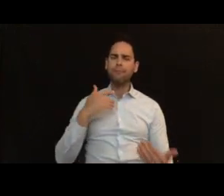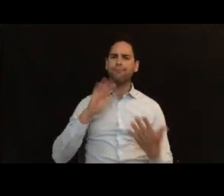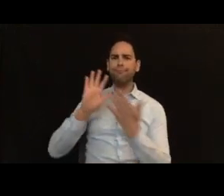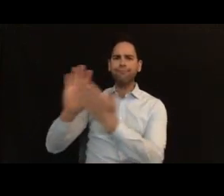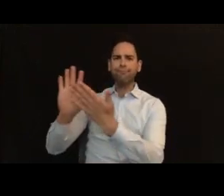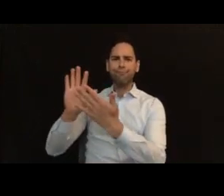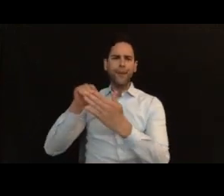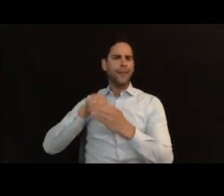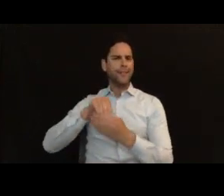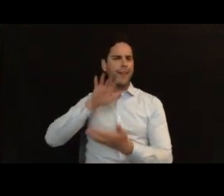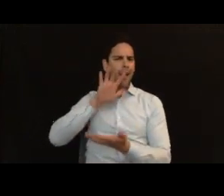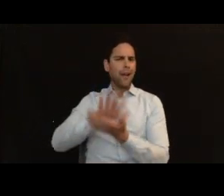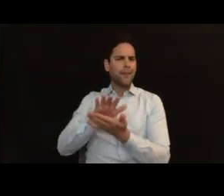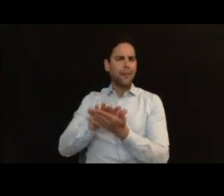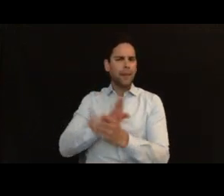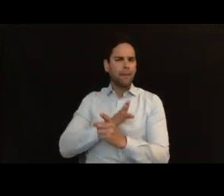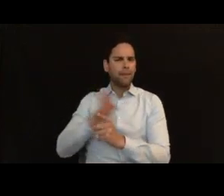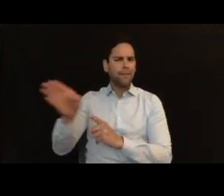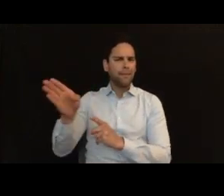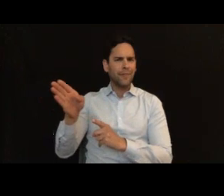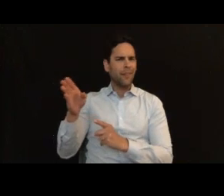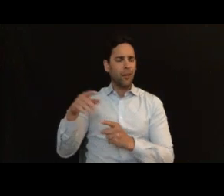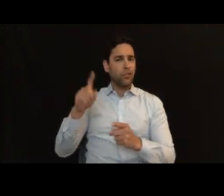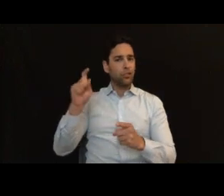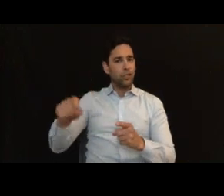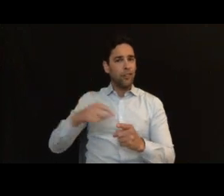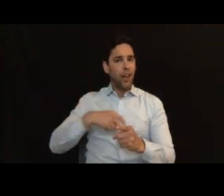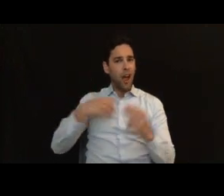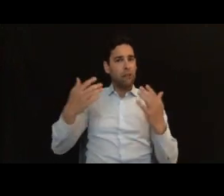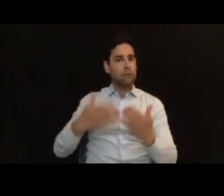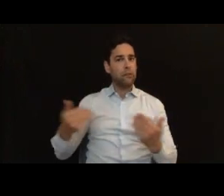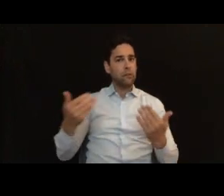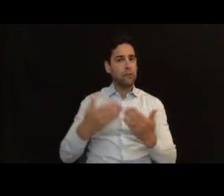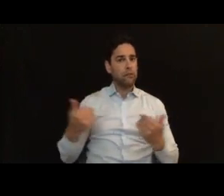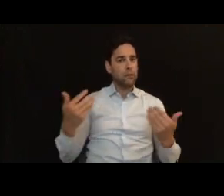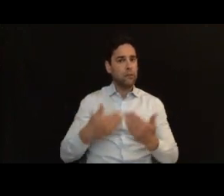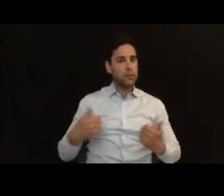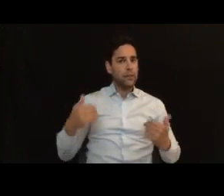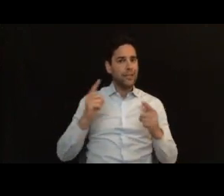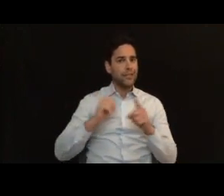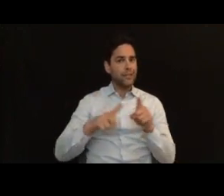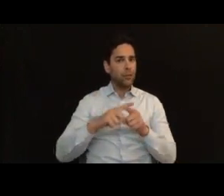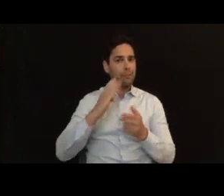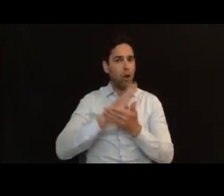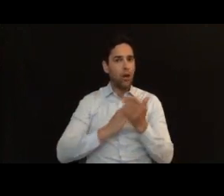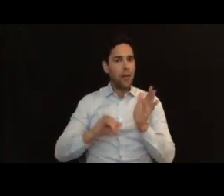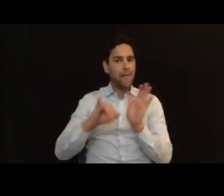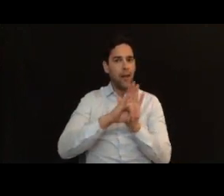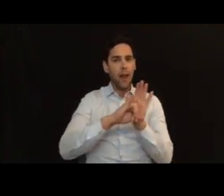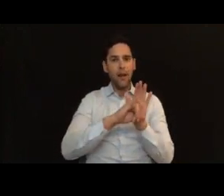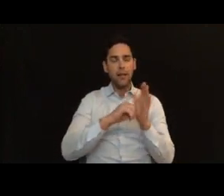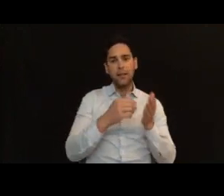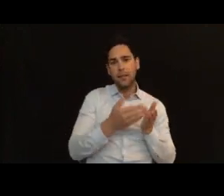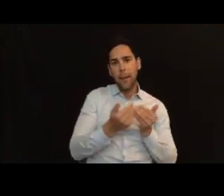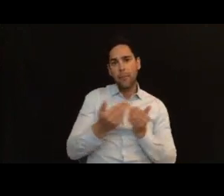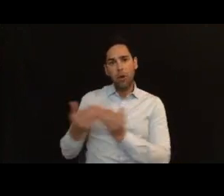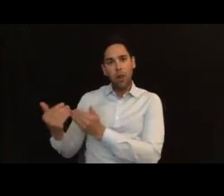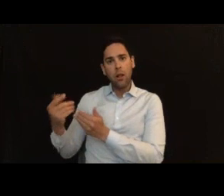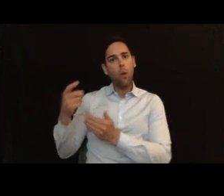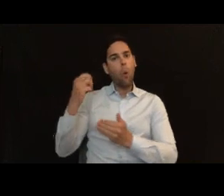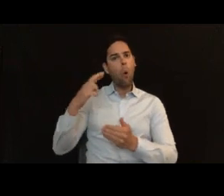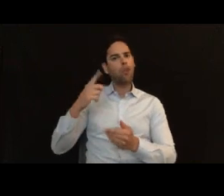navigating academia is whether to compartmentalize those different aspects of my identity or to consolidate them and let them inform